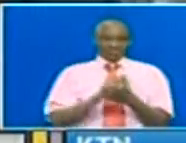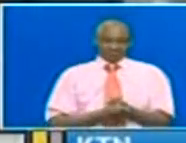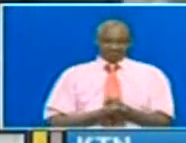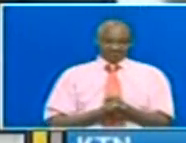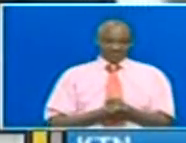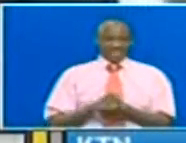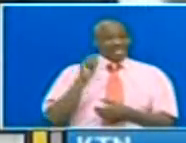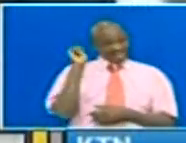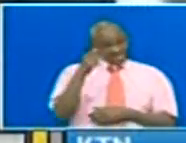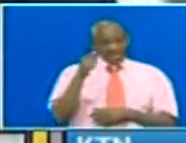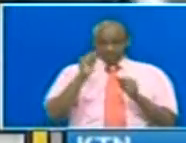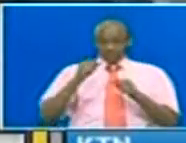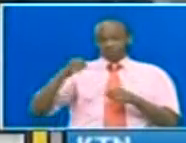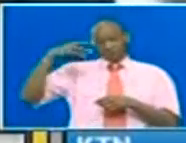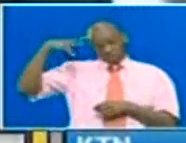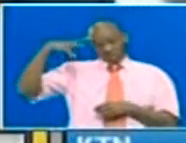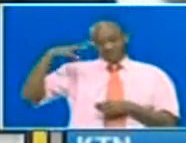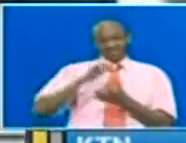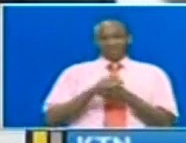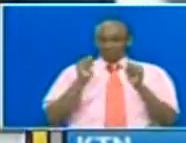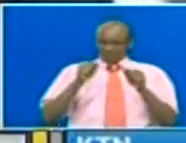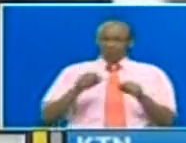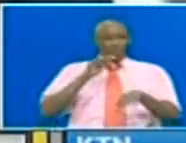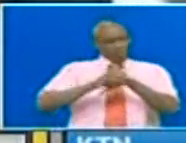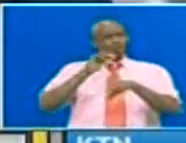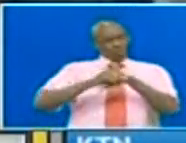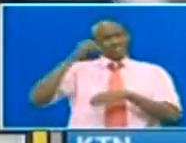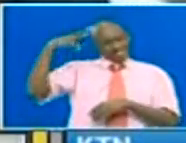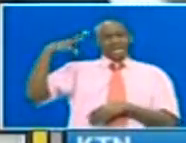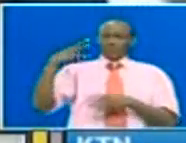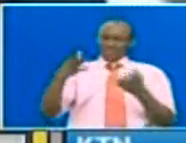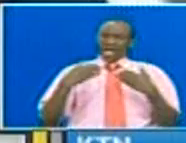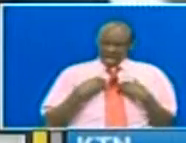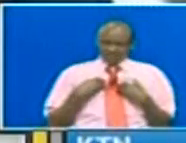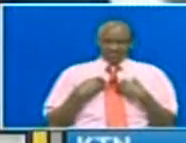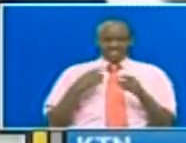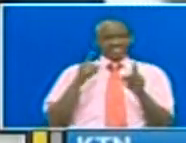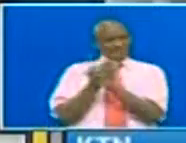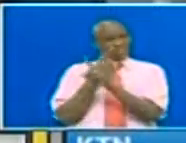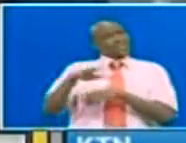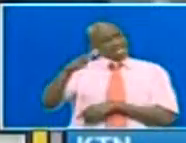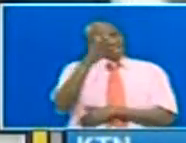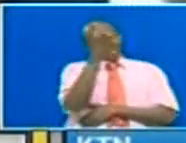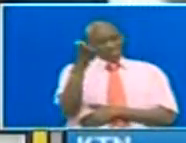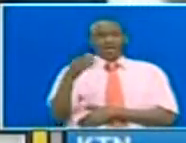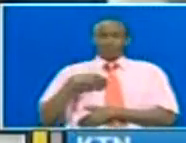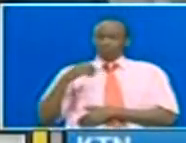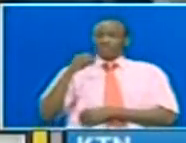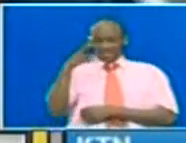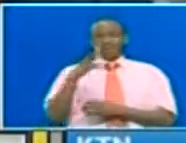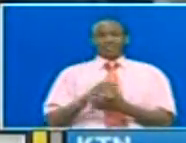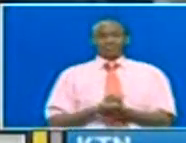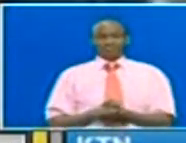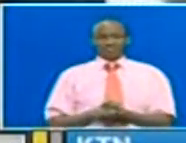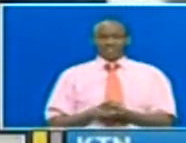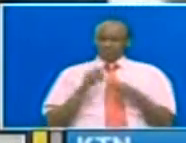Kenya, solar radiation rates are excellent, very high potential, in especially in specific areas for power generation.